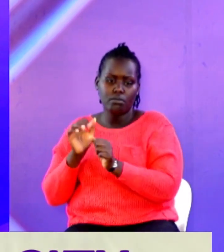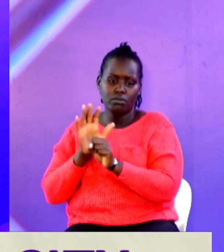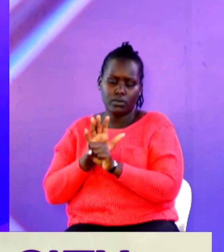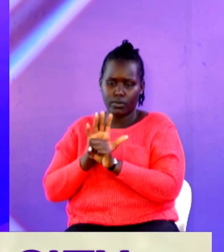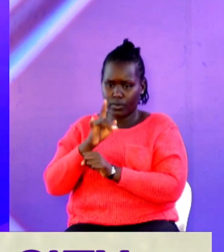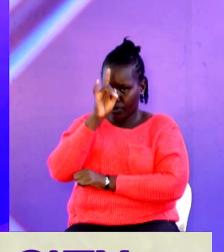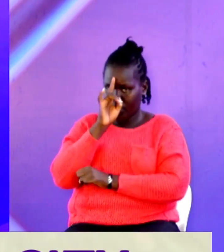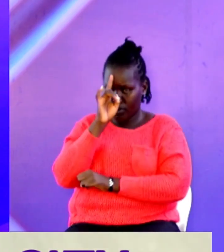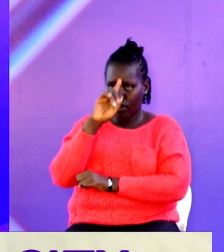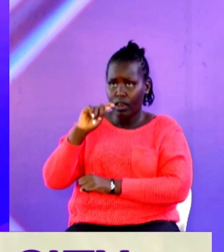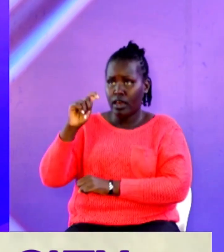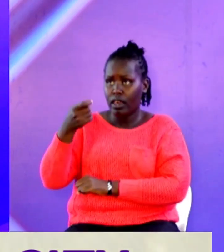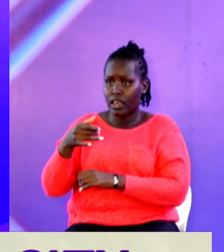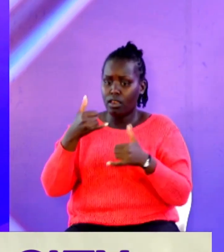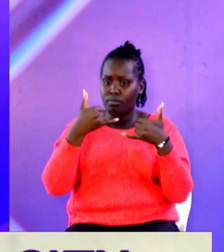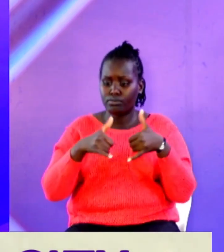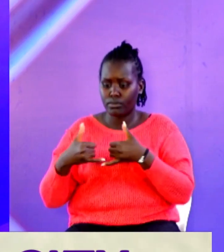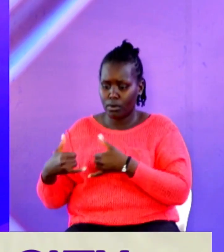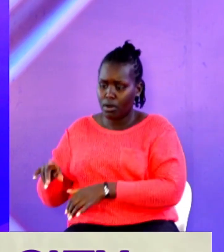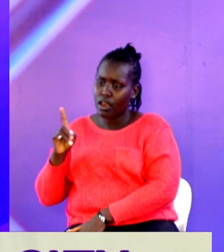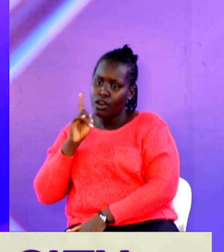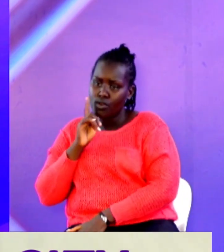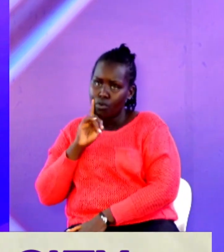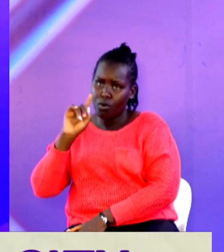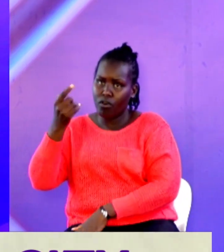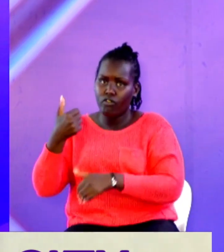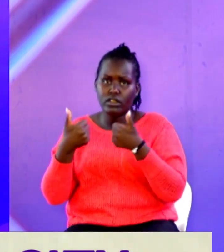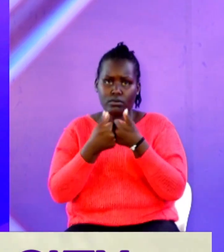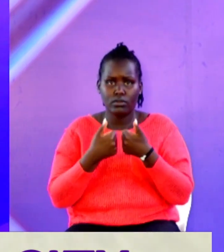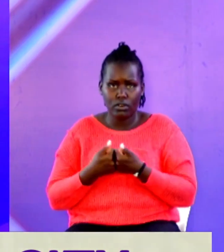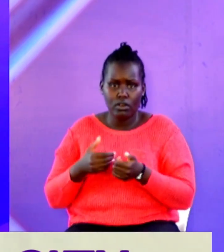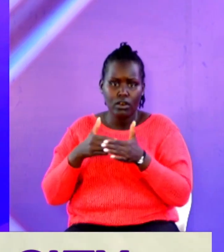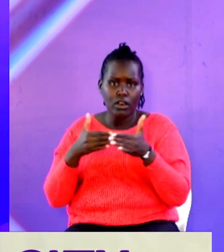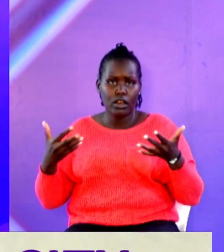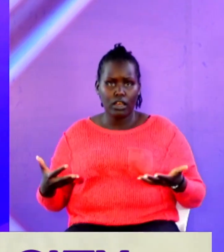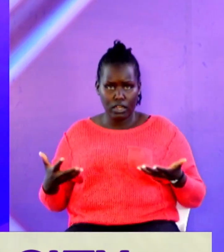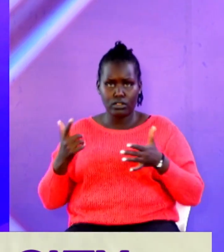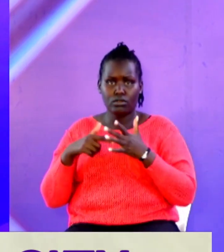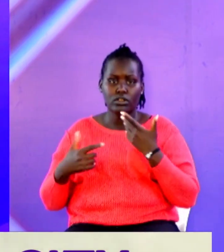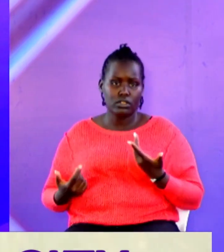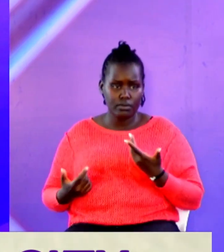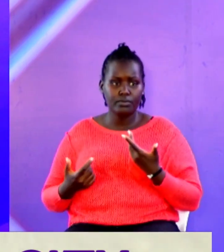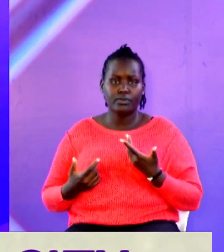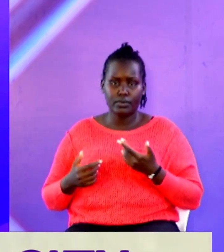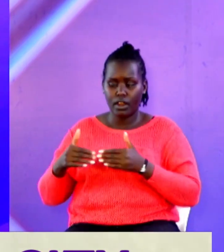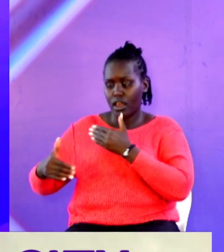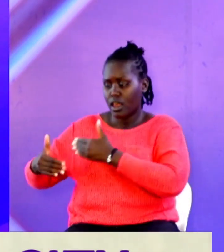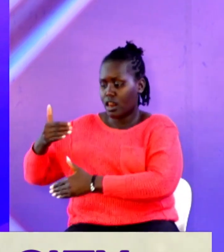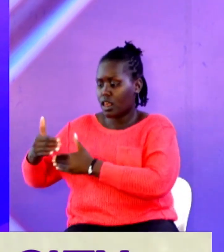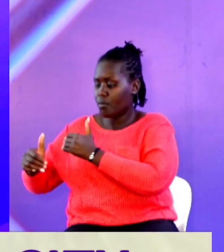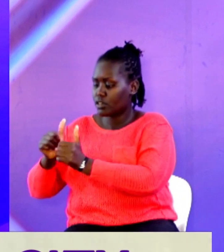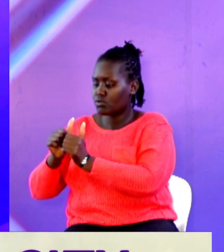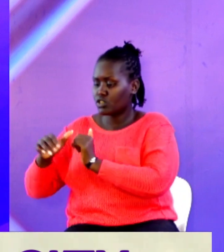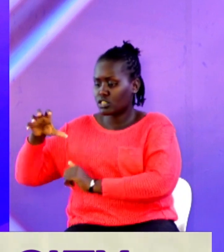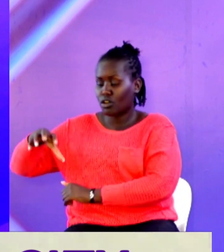Of course, Kenya will be playing tomorrow. Their first game will be against our neighbors, that is